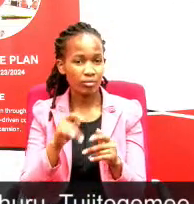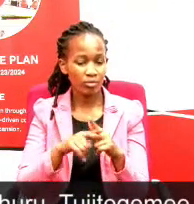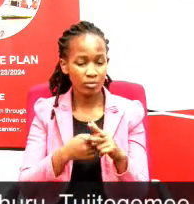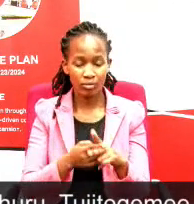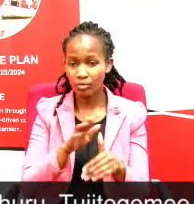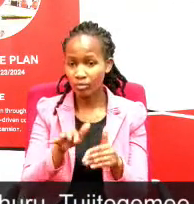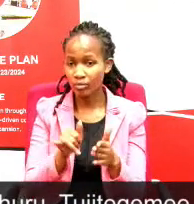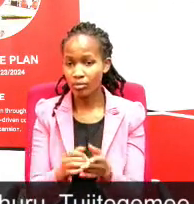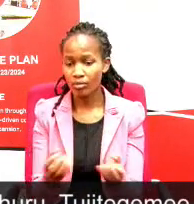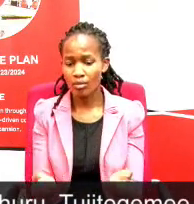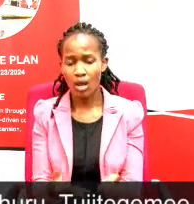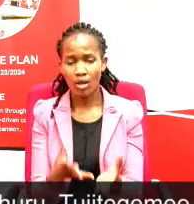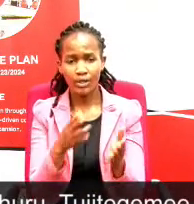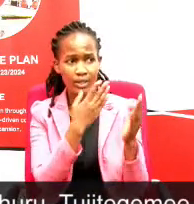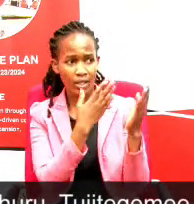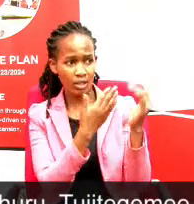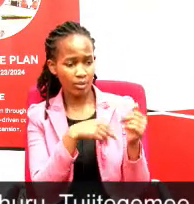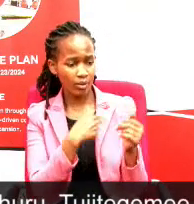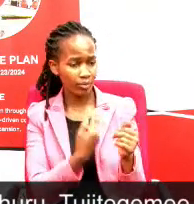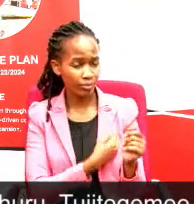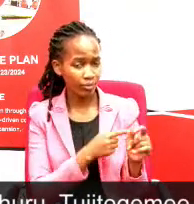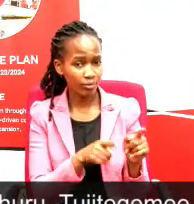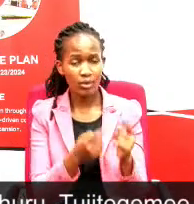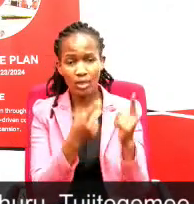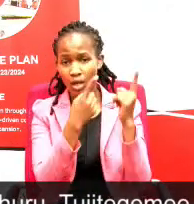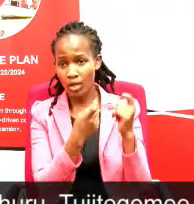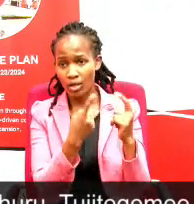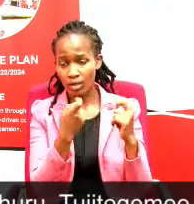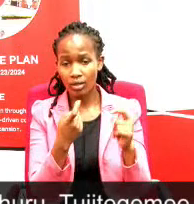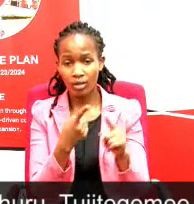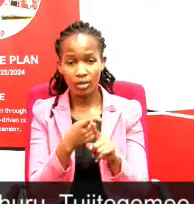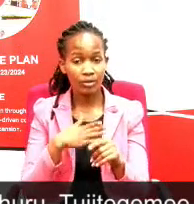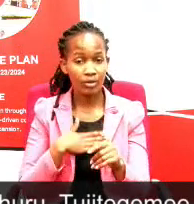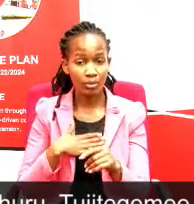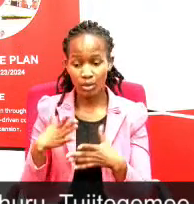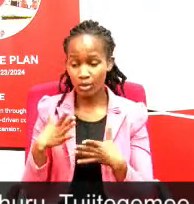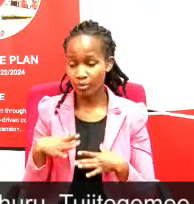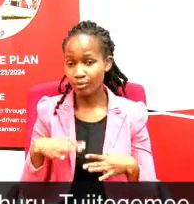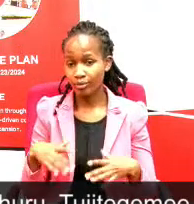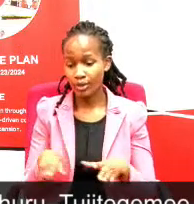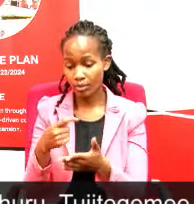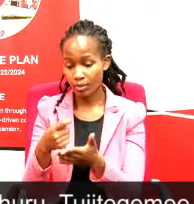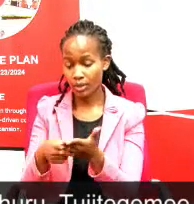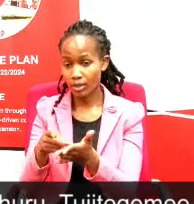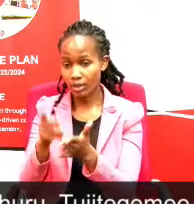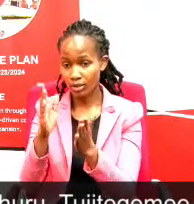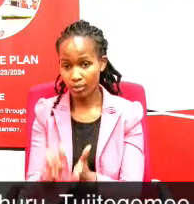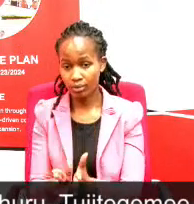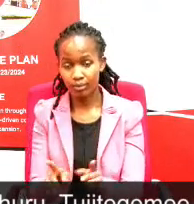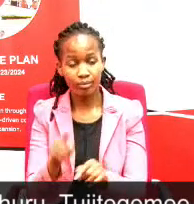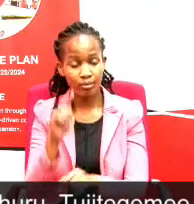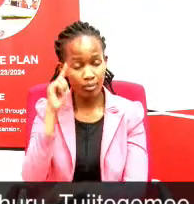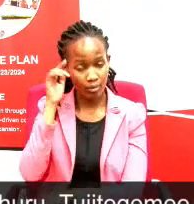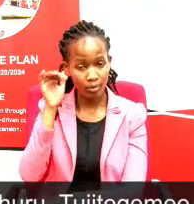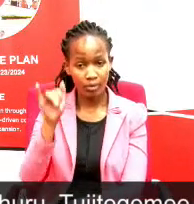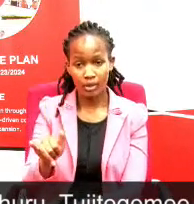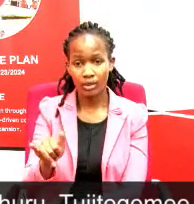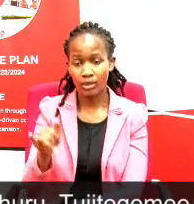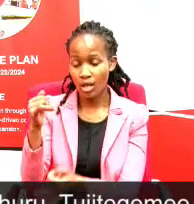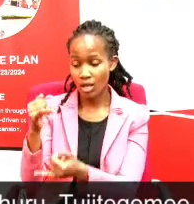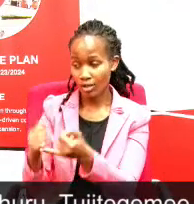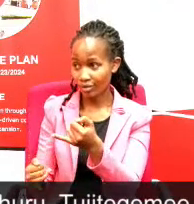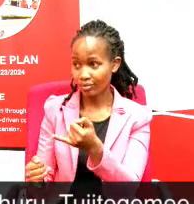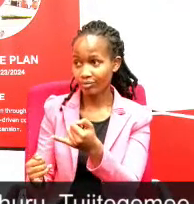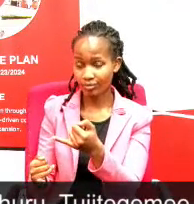a lot is expected from us. We also expect a lot from our citizens and the taxpayers. And I think that last